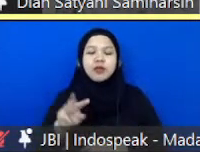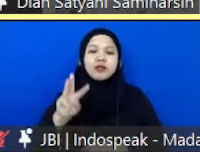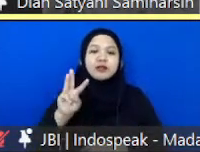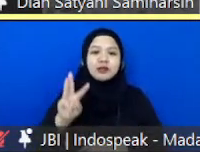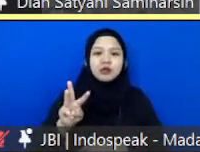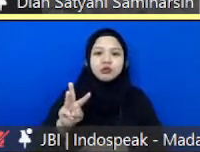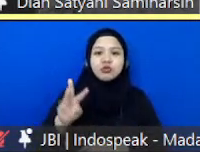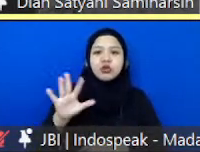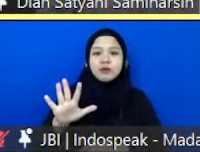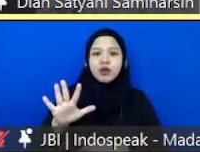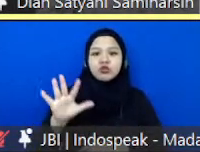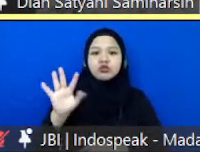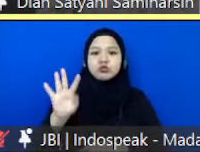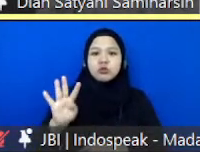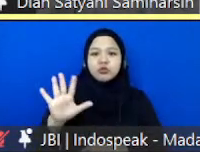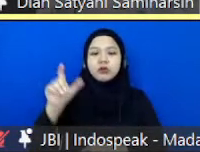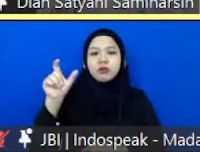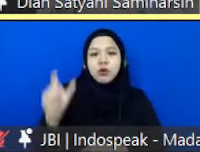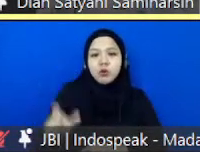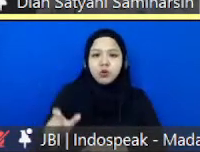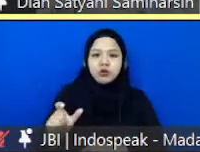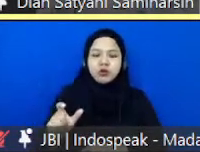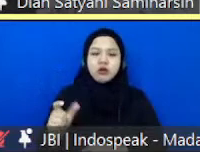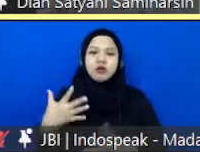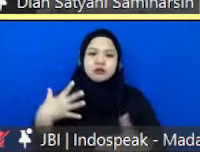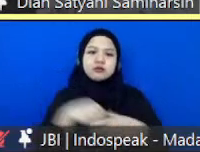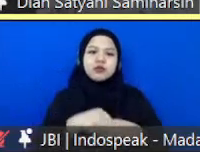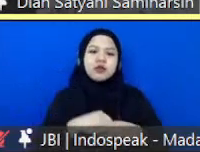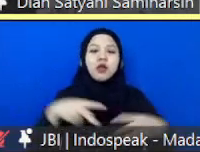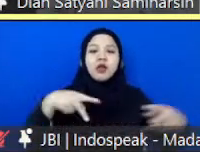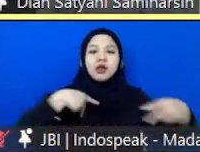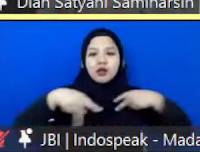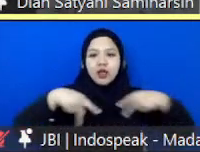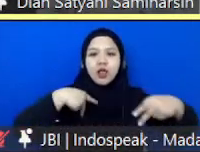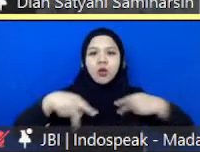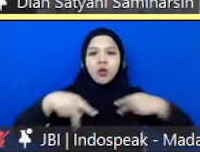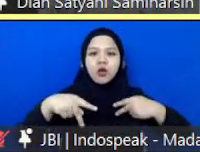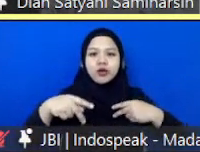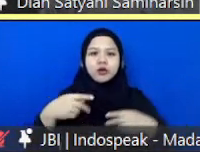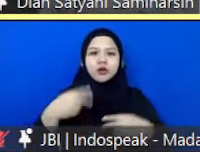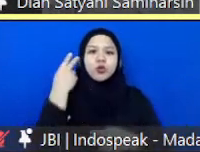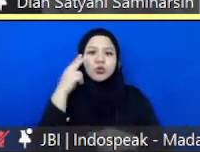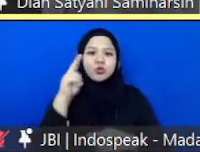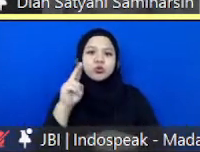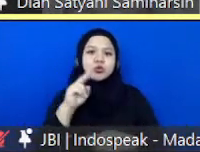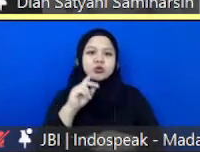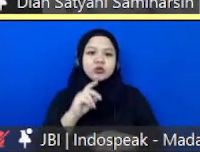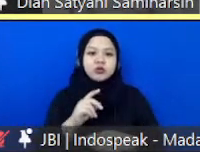3,545 persons being volunteered to as tracers.